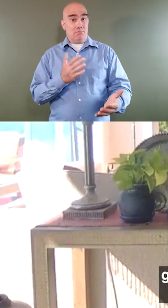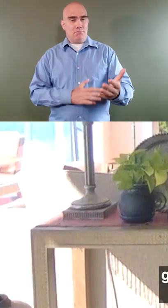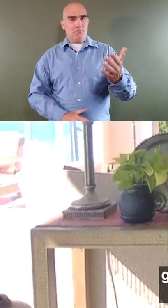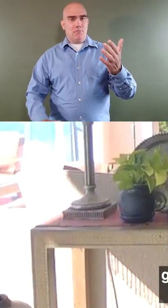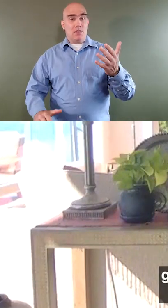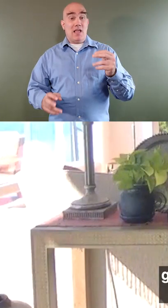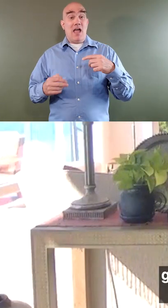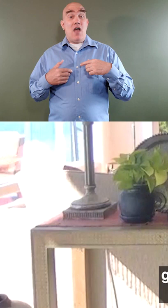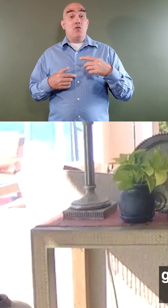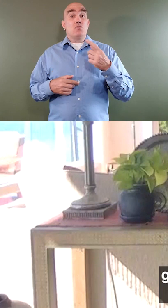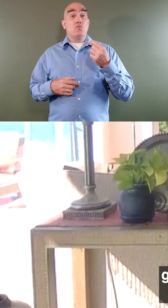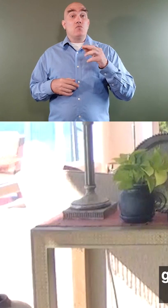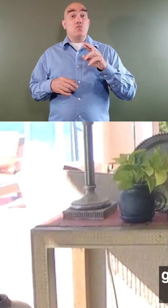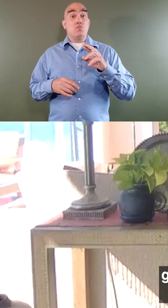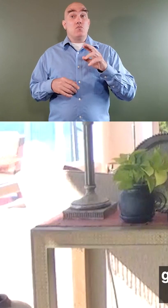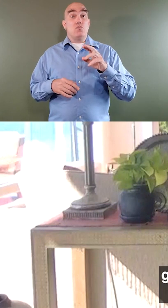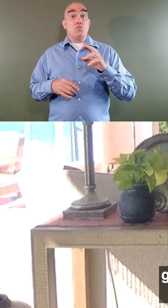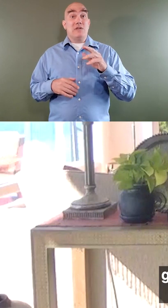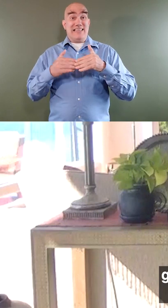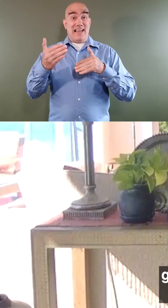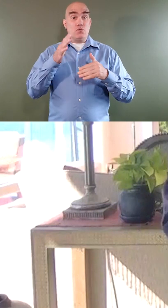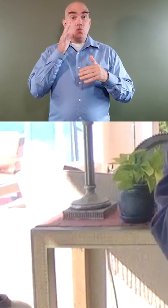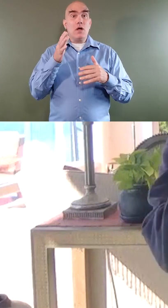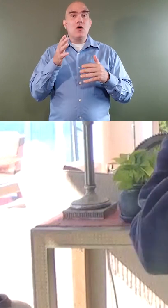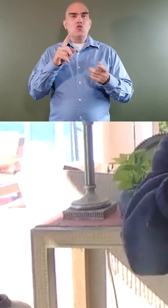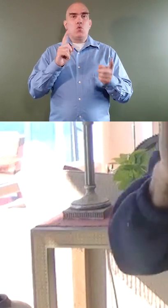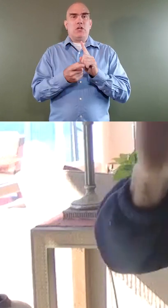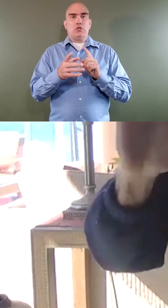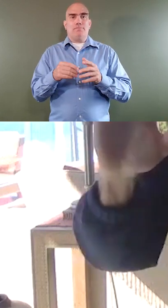as I switch and pull across.